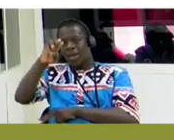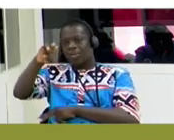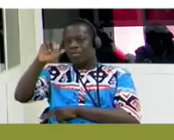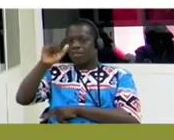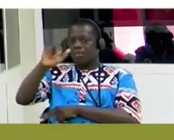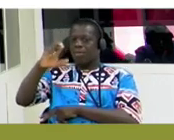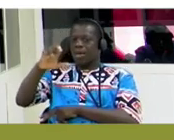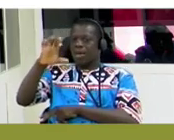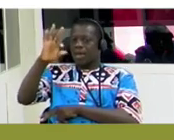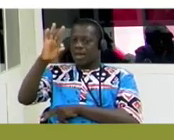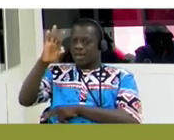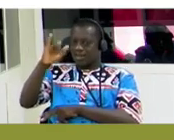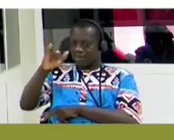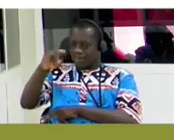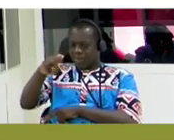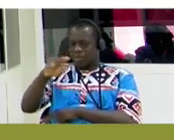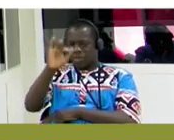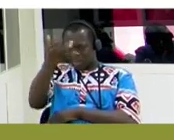said that